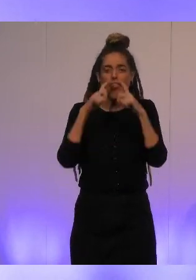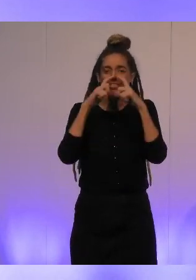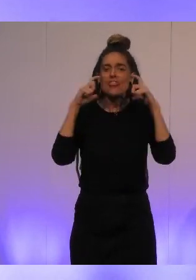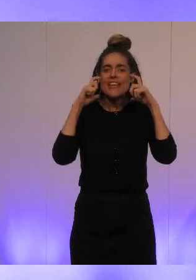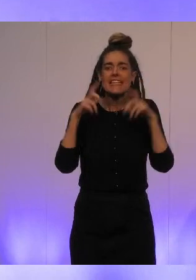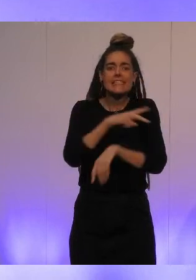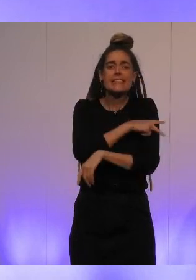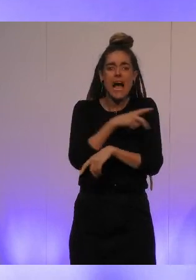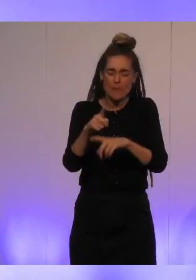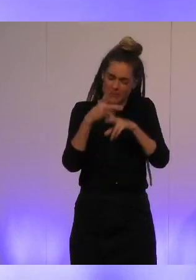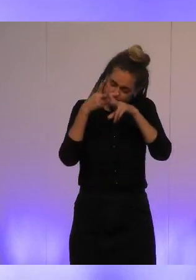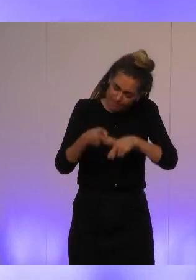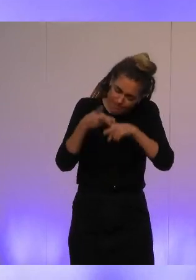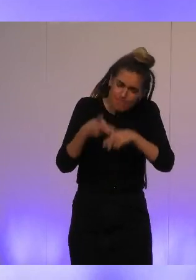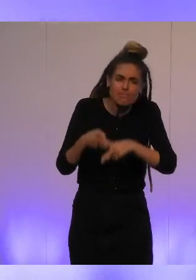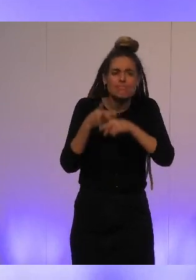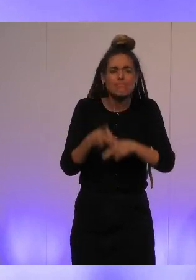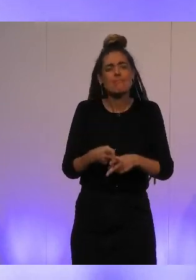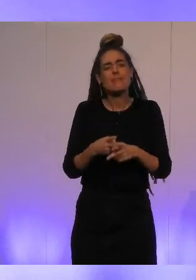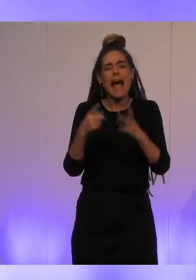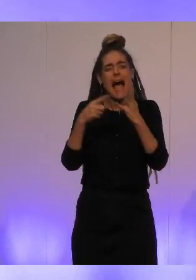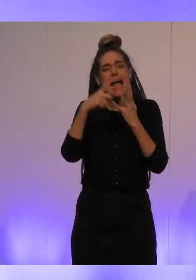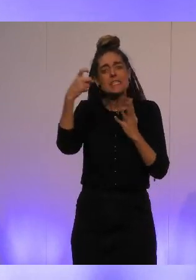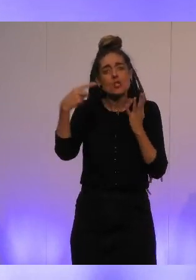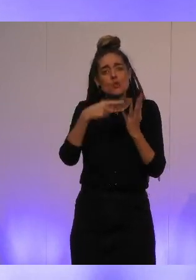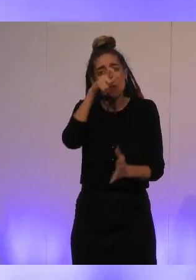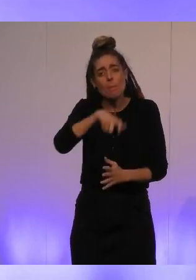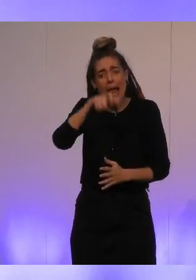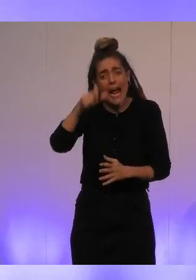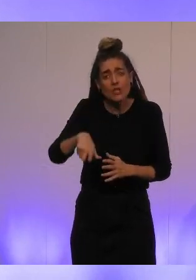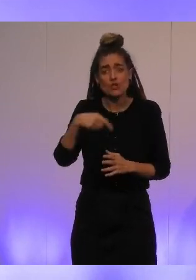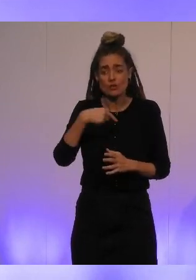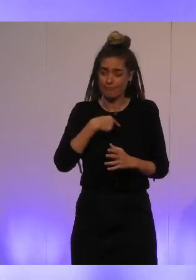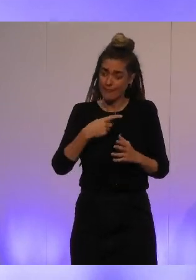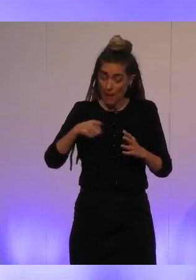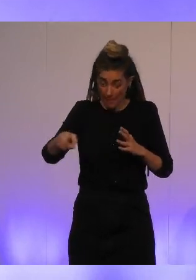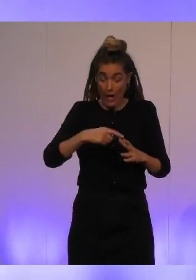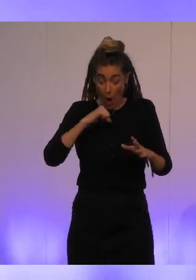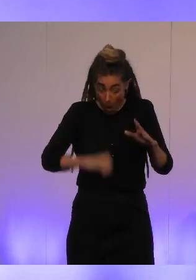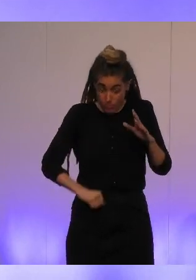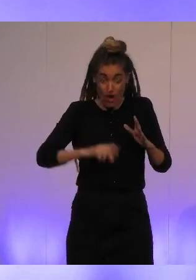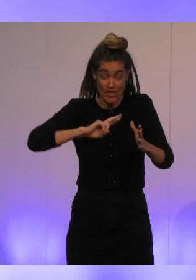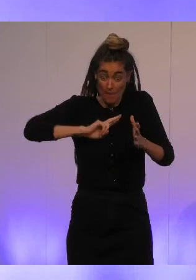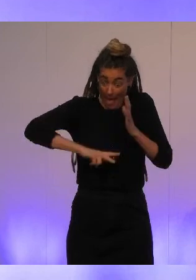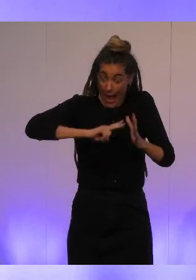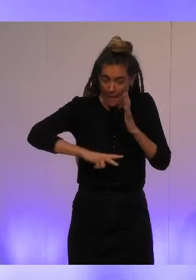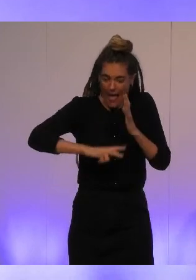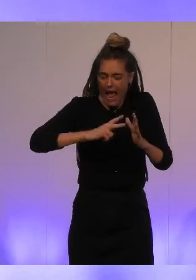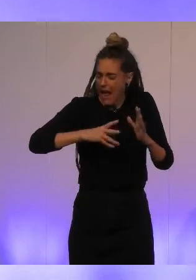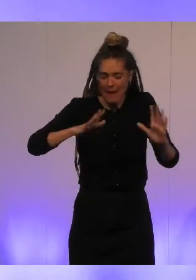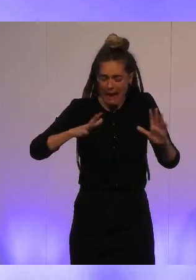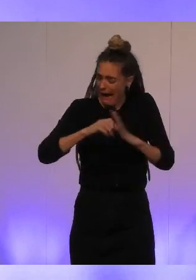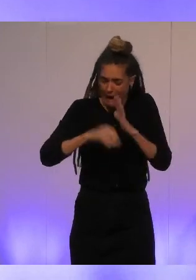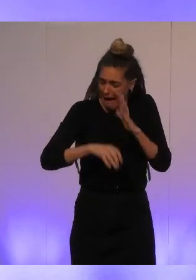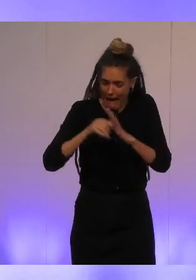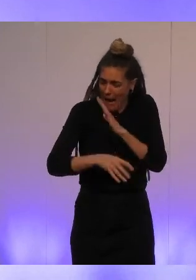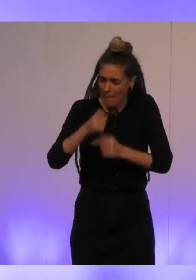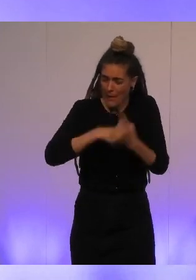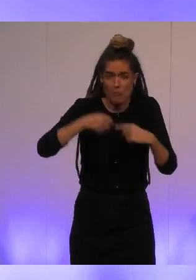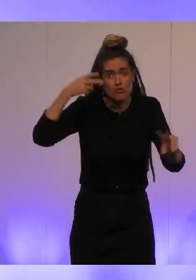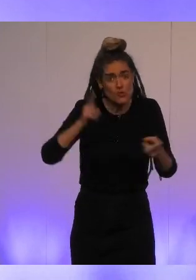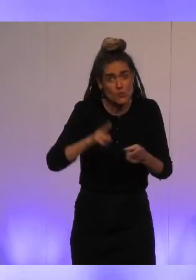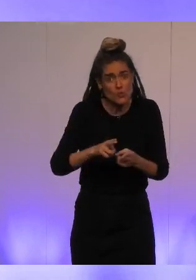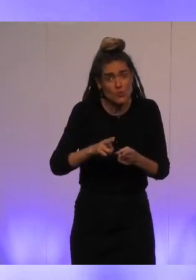of our most poorly patients, which resulted in the number of planned operations being reduced. Our theatres are now operating